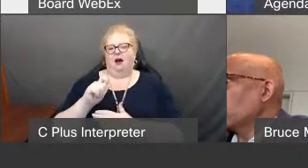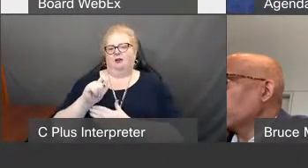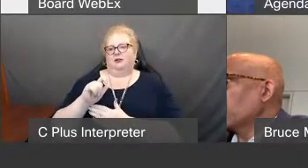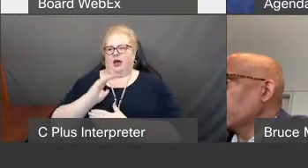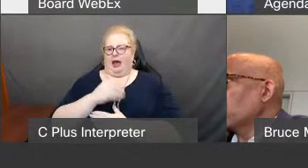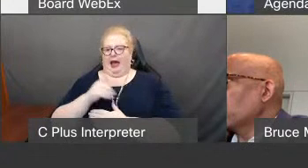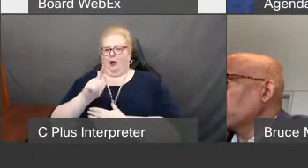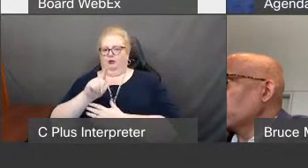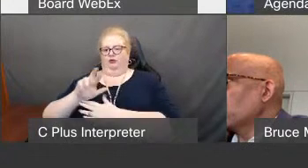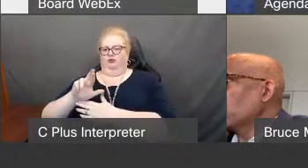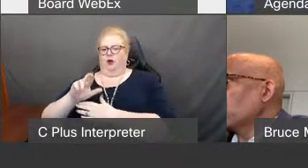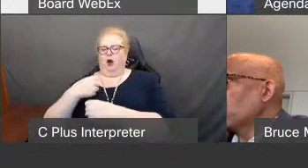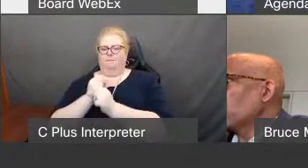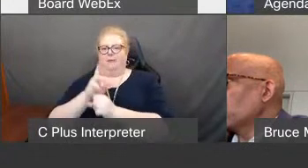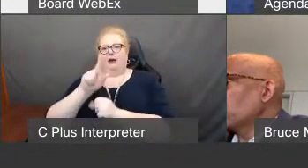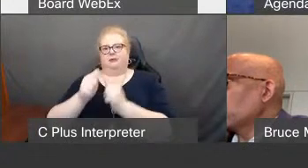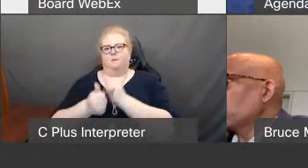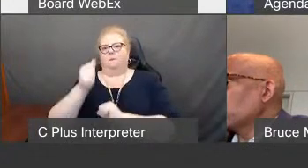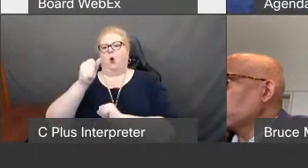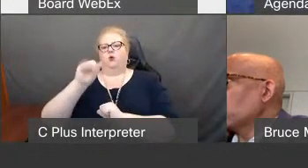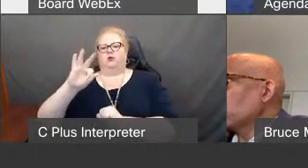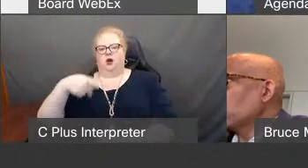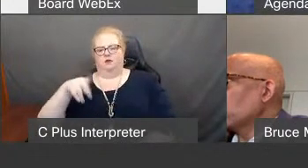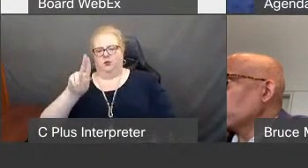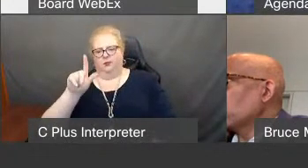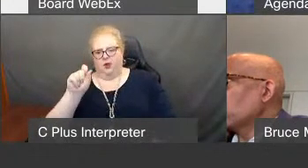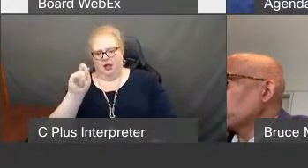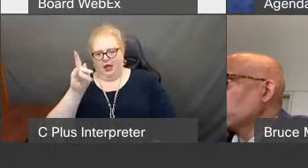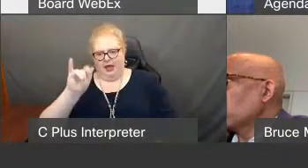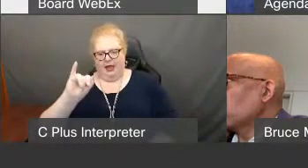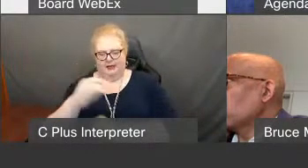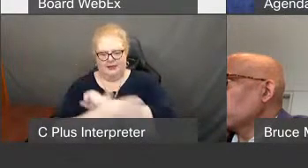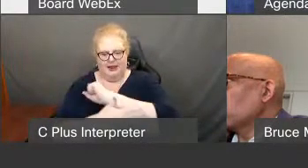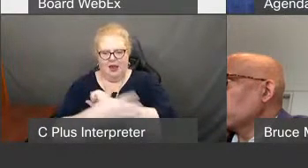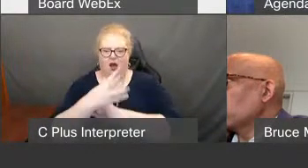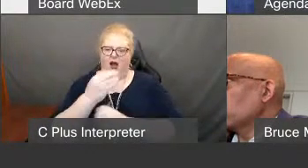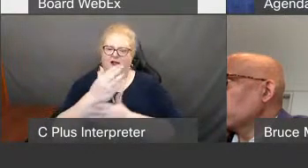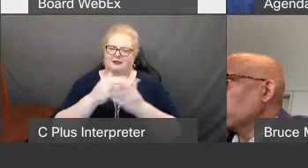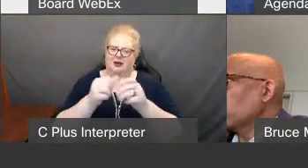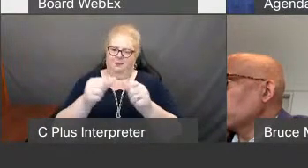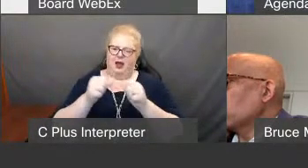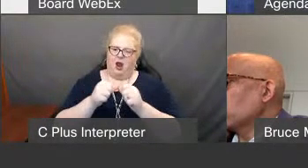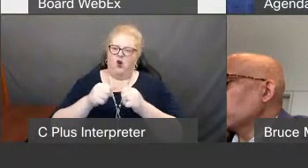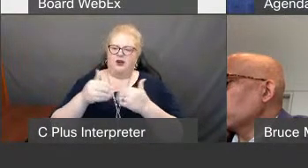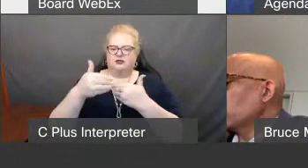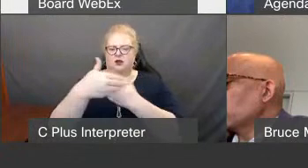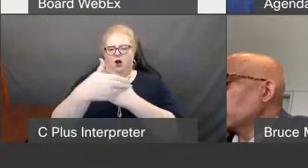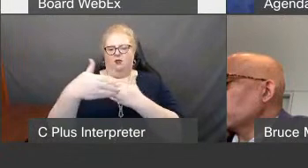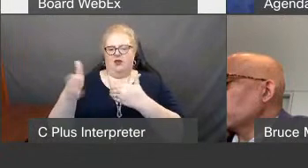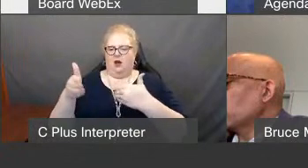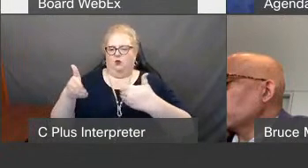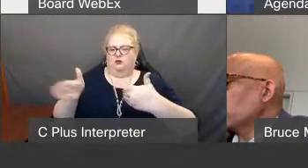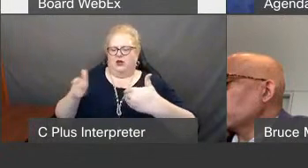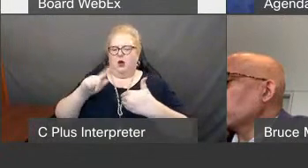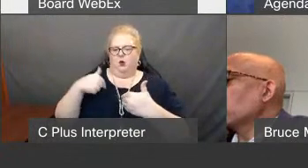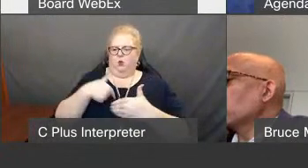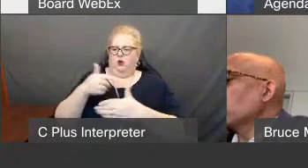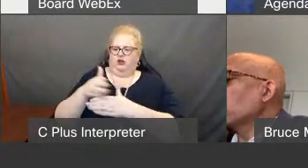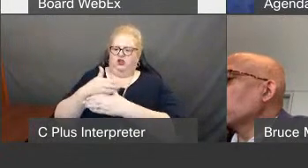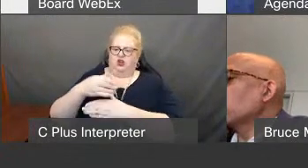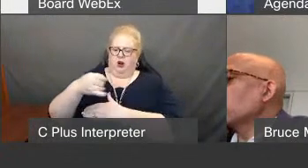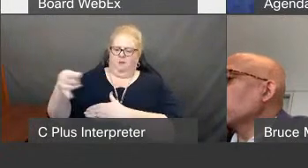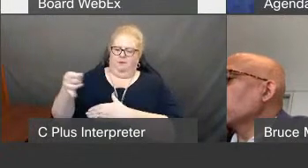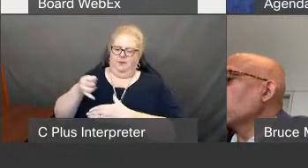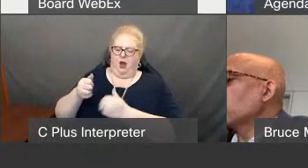one. There are some areas on our peripheries where we share boundaries with the county and the city that are